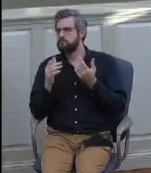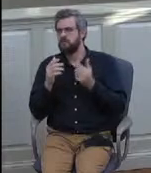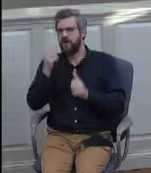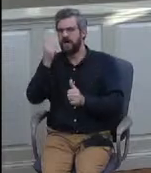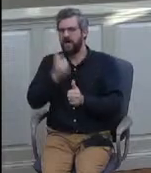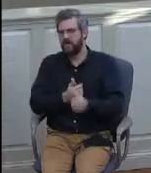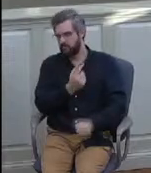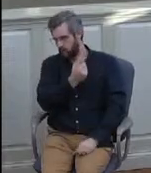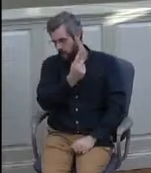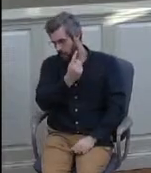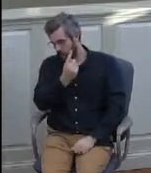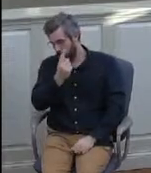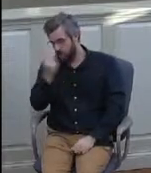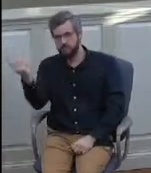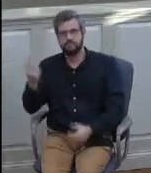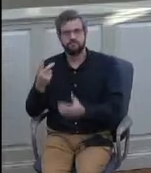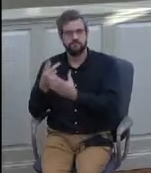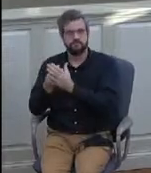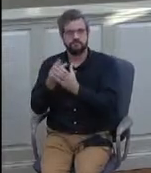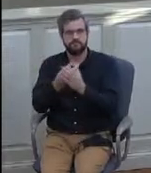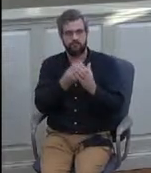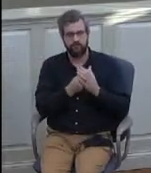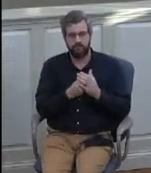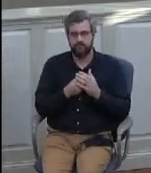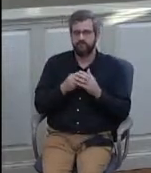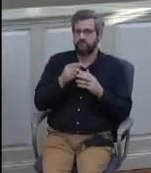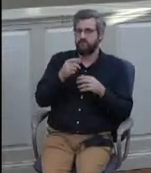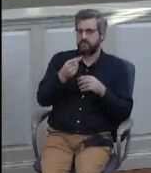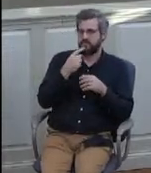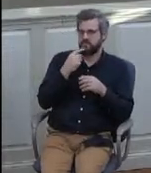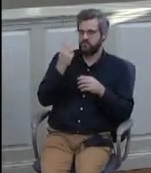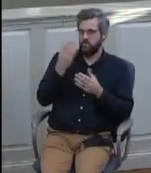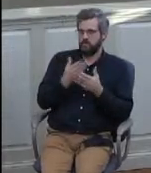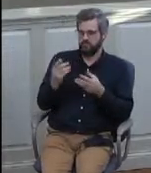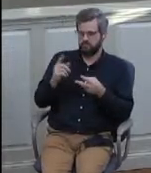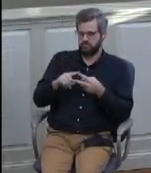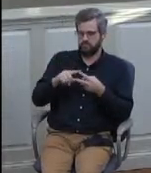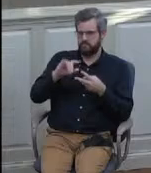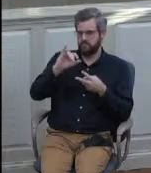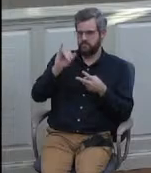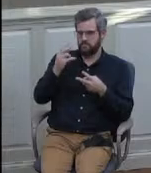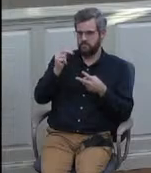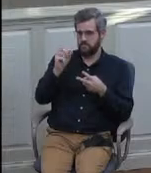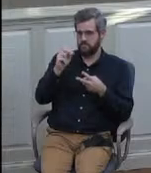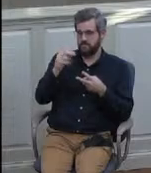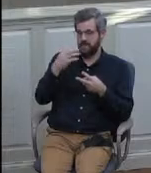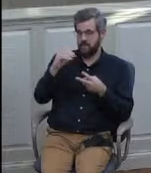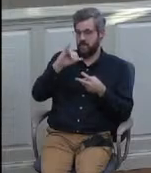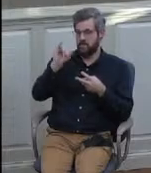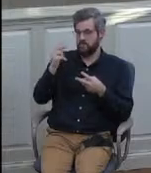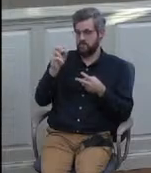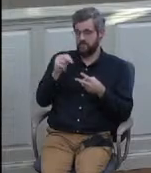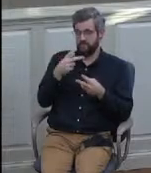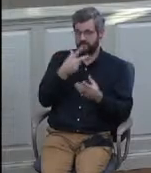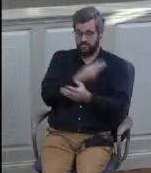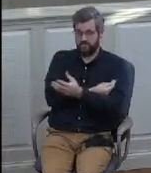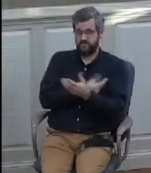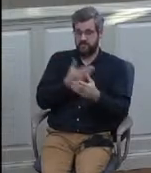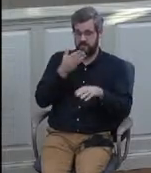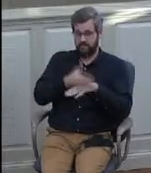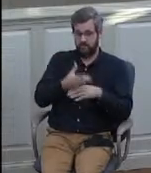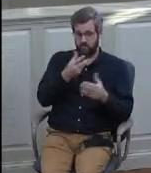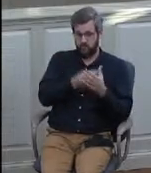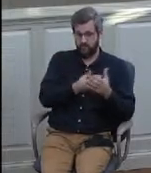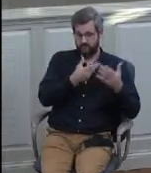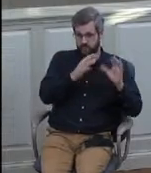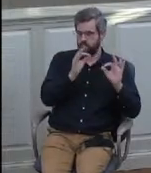everybody being vaccinated who wants it? I think 2 things. I think the Johnson & Johnson, once it's approved, is the game changer. I mean, the Pfizer and the